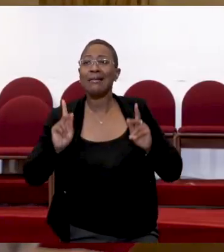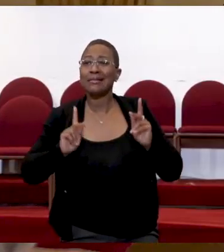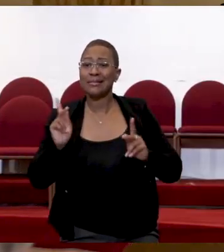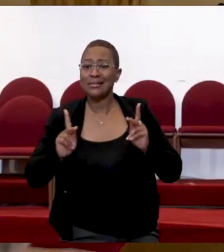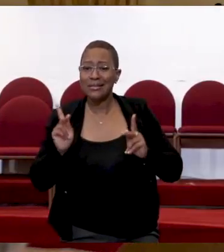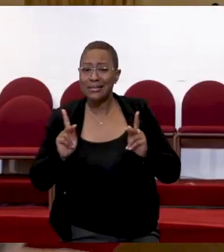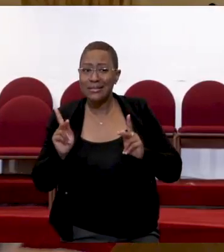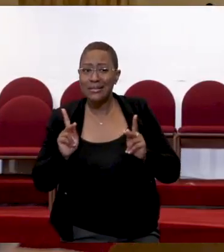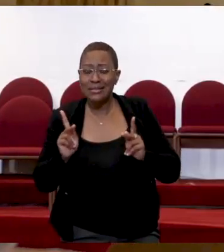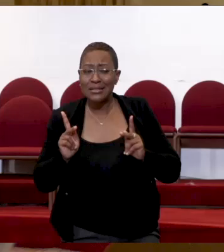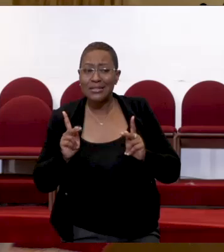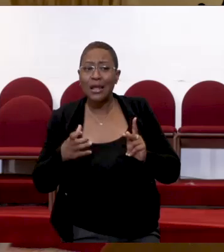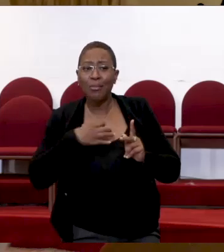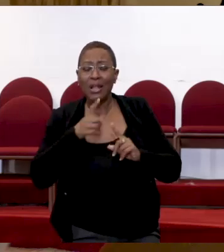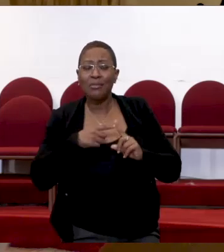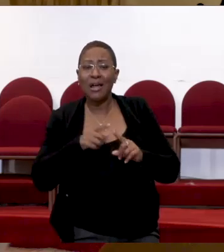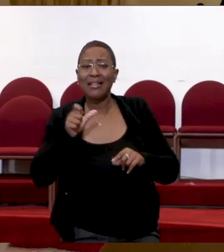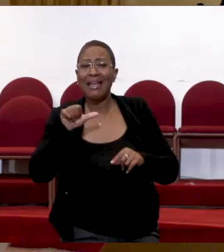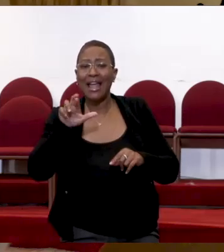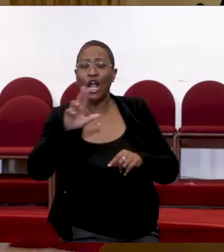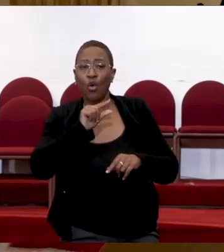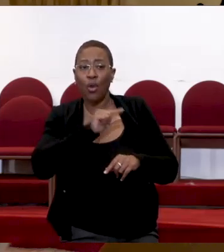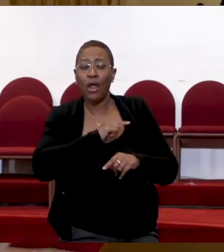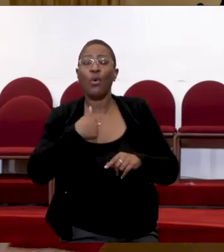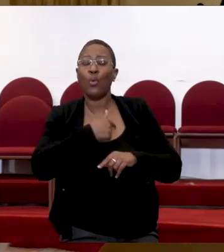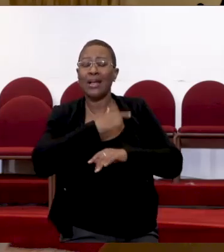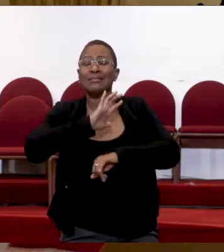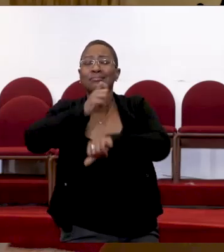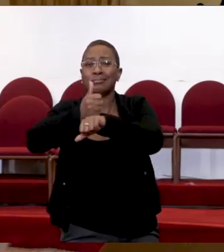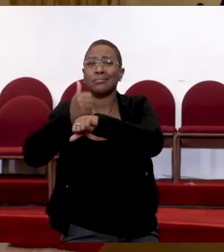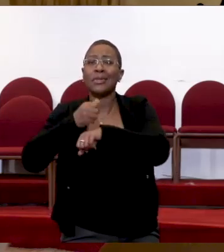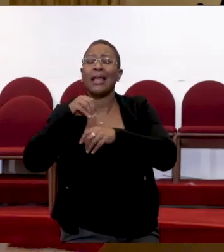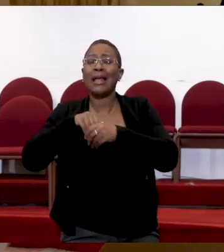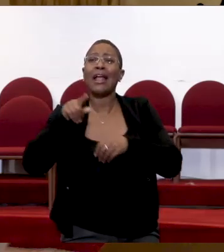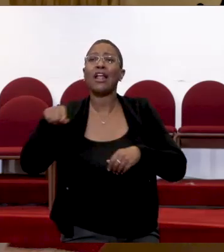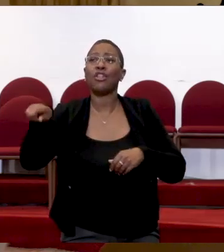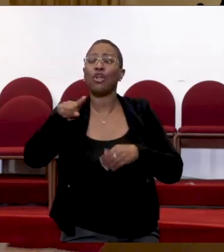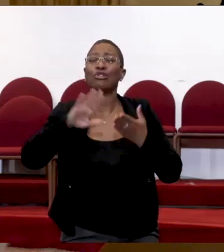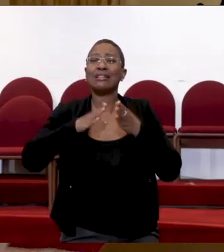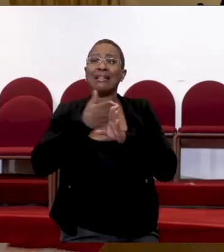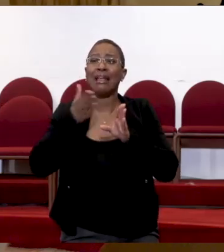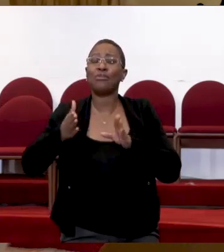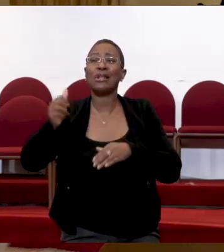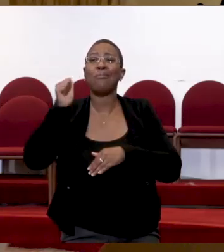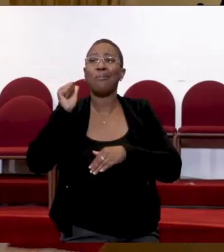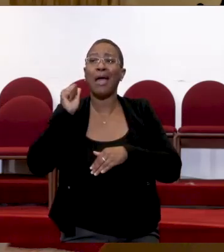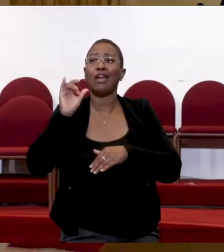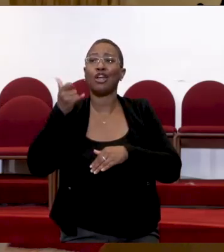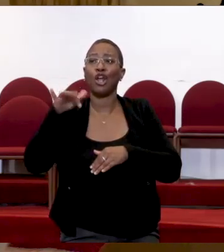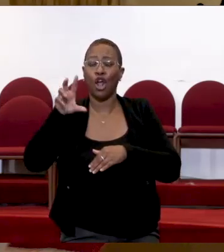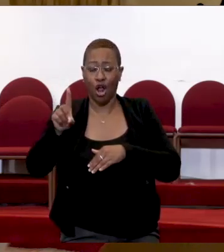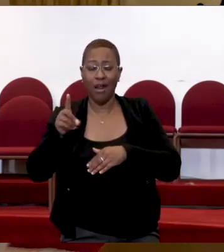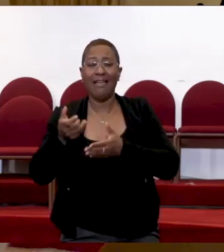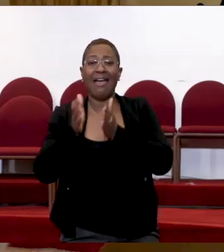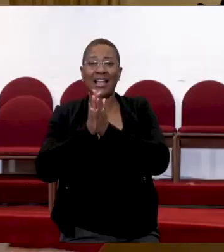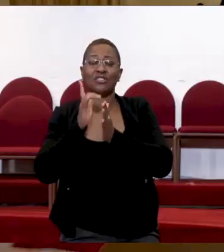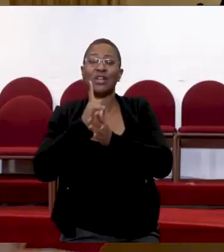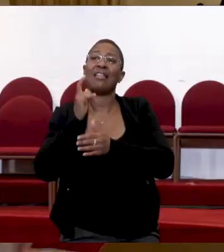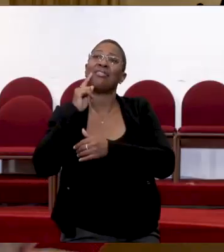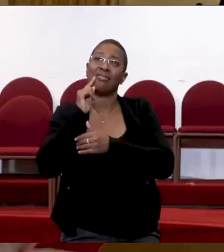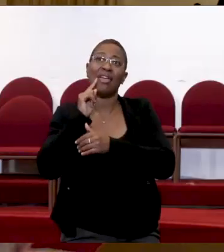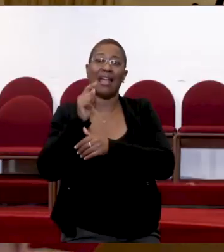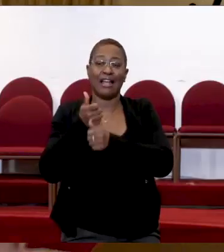about air quality, we have installed monitors in neighbors' backyards where the neighbors ask for them. They track the quality of